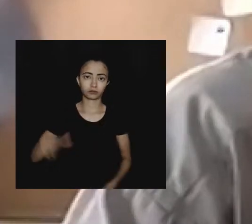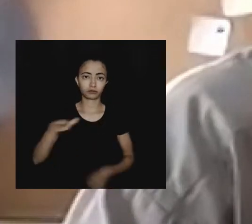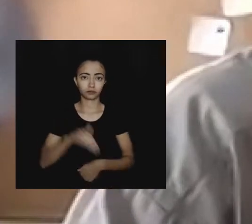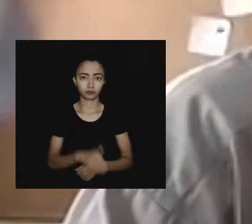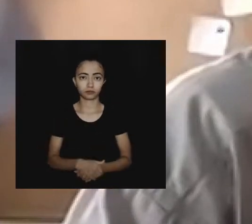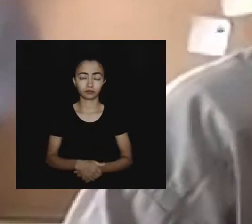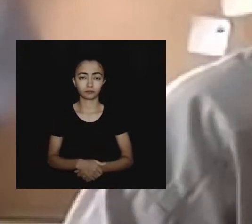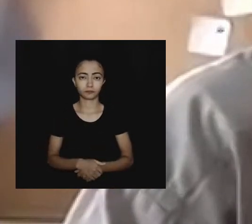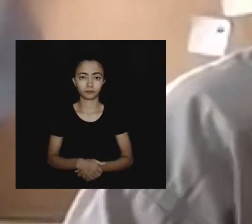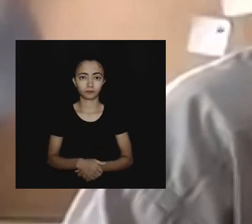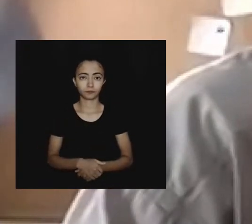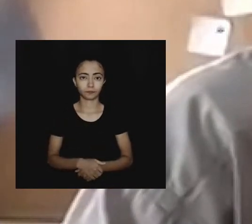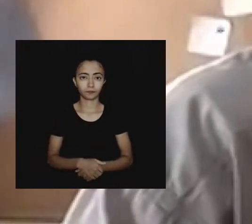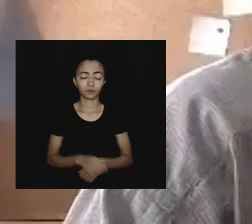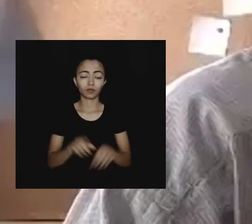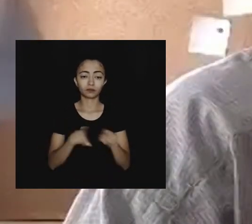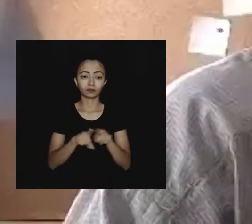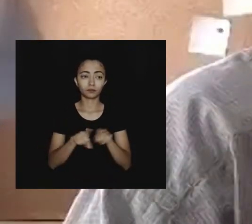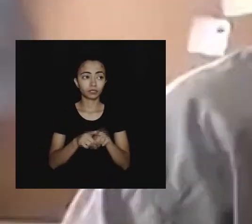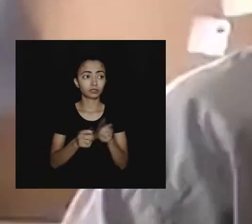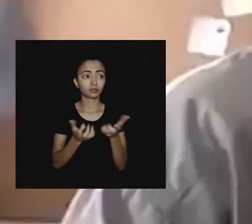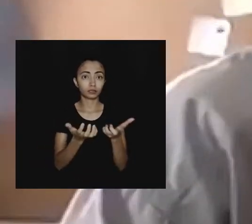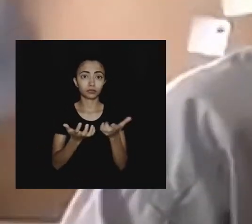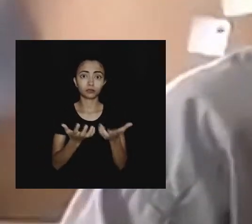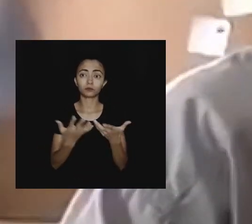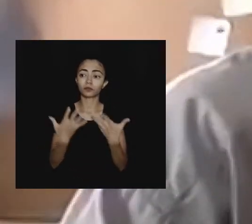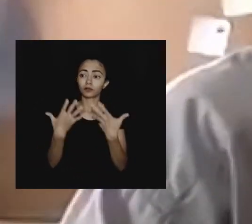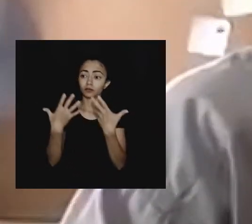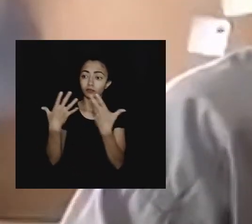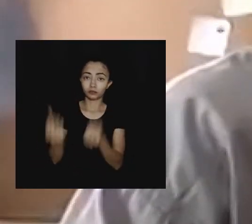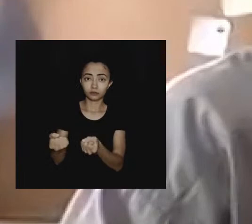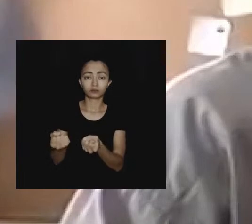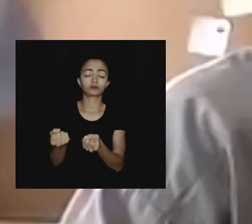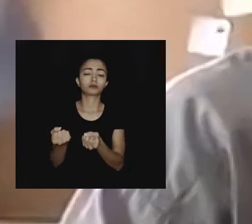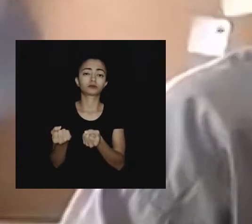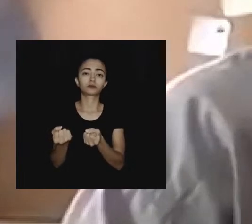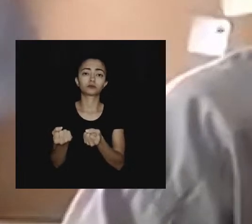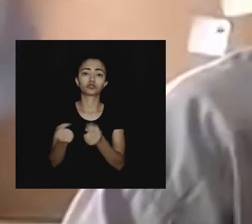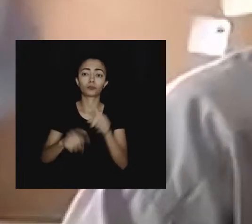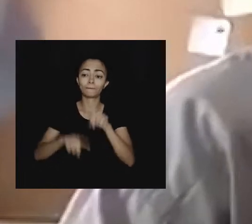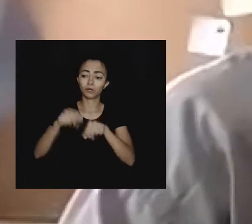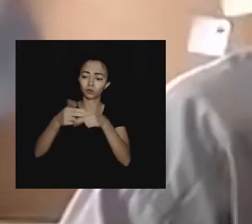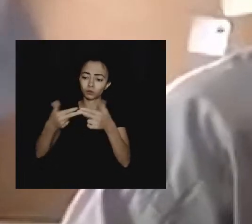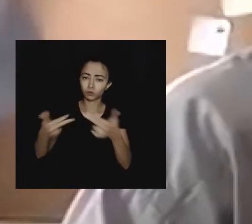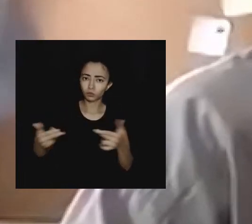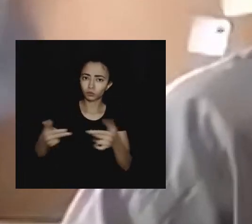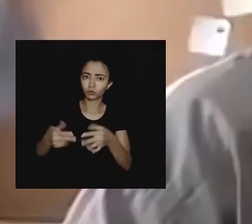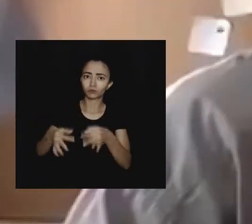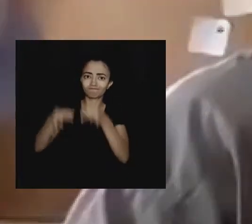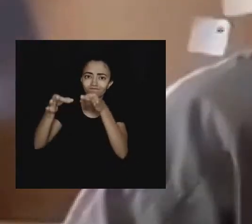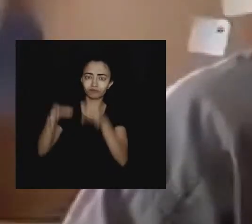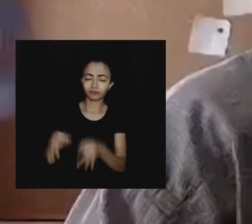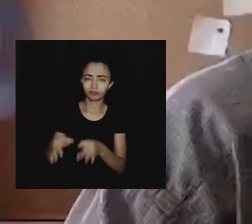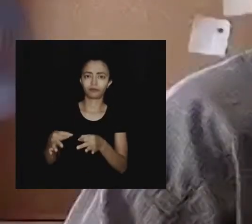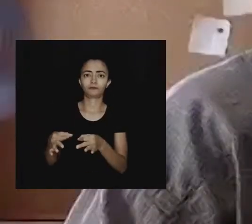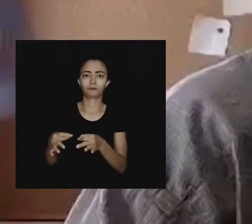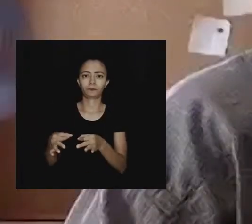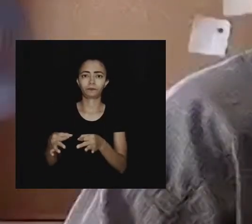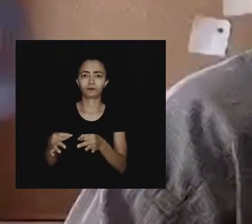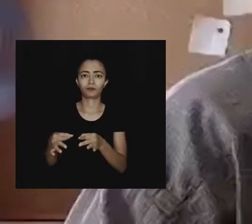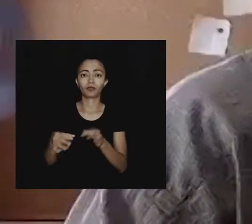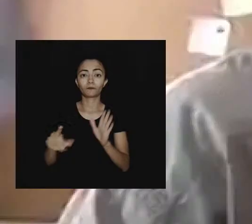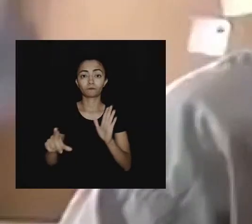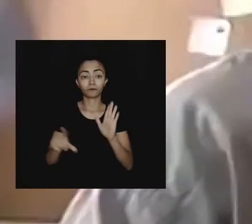that are destined for feeding children. And also proper measures be taken to guarantee the creation of